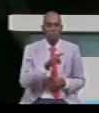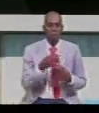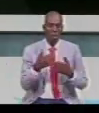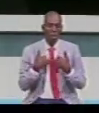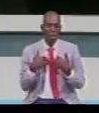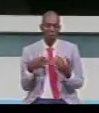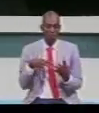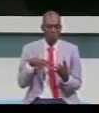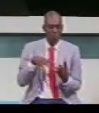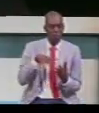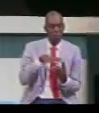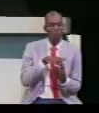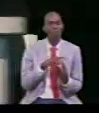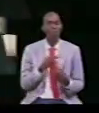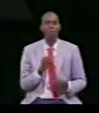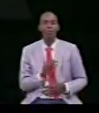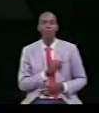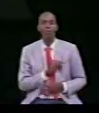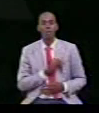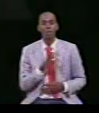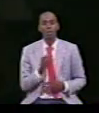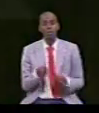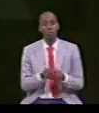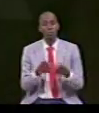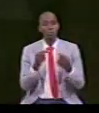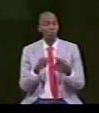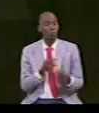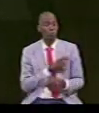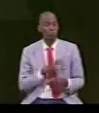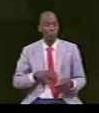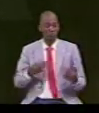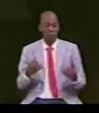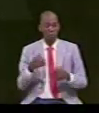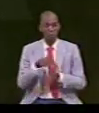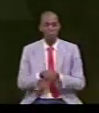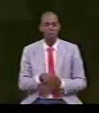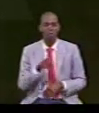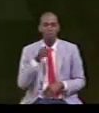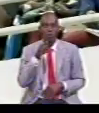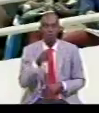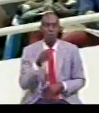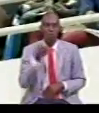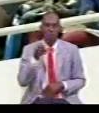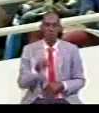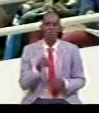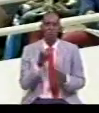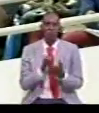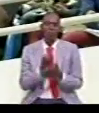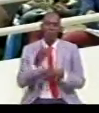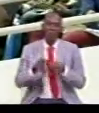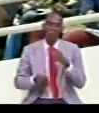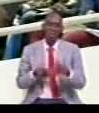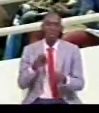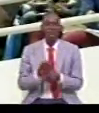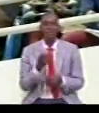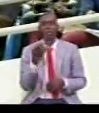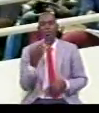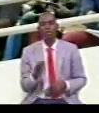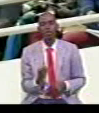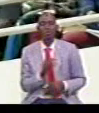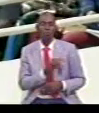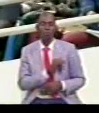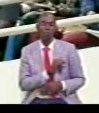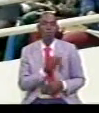And as you are coming to Christ tonight, you need that kind of quality. Look at